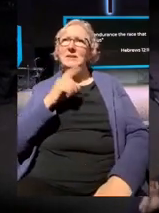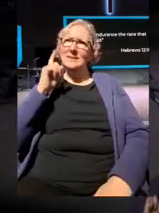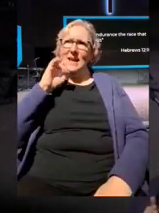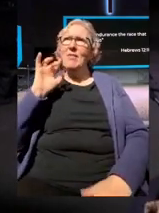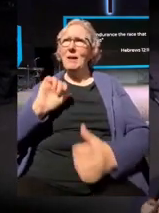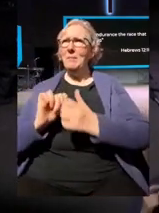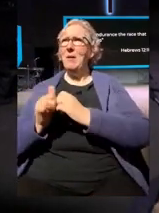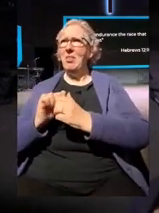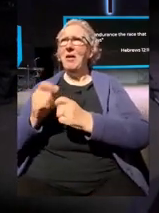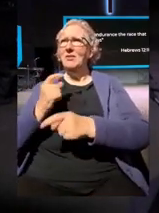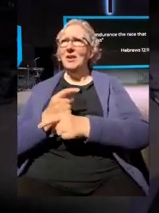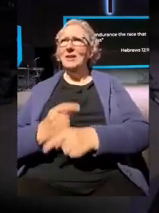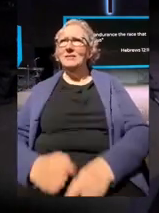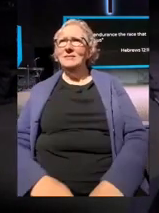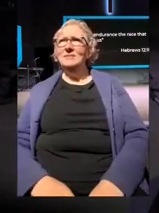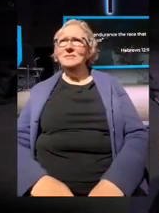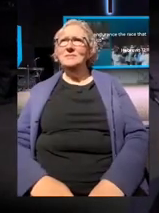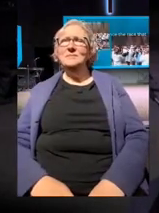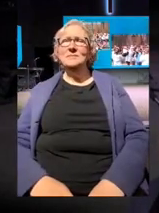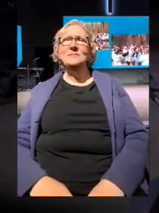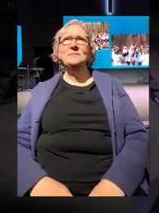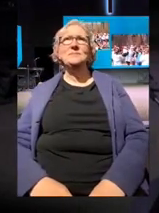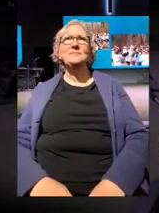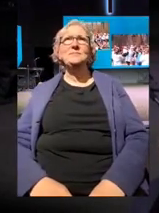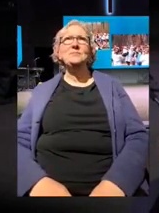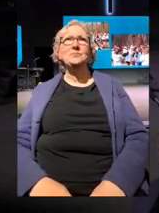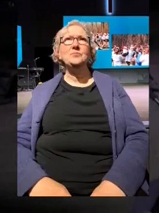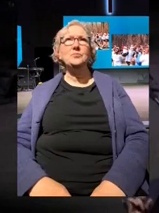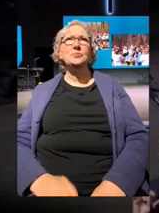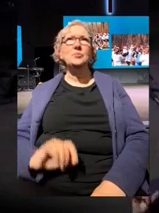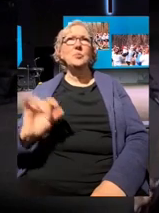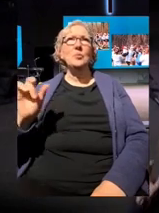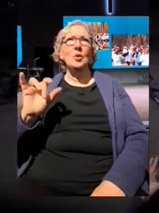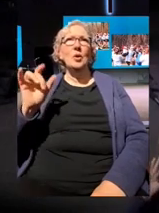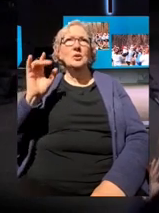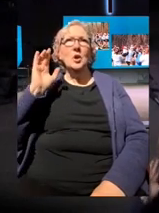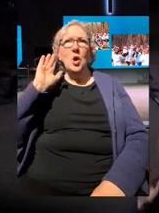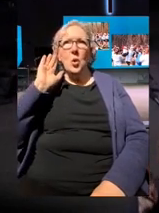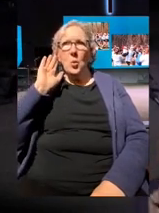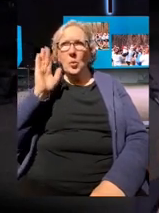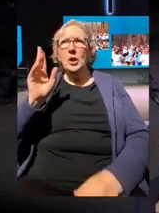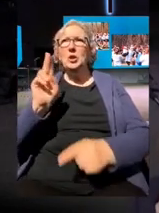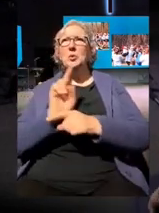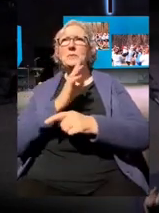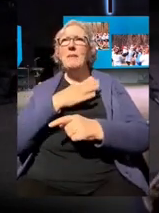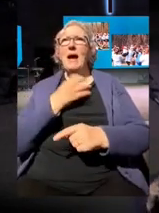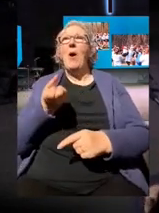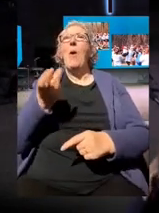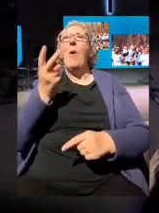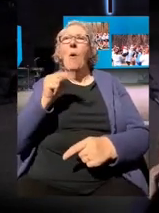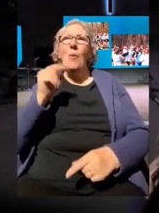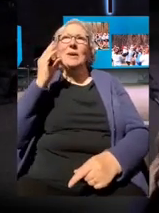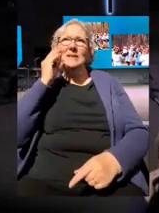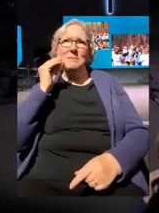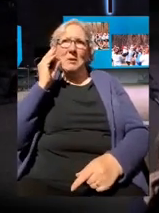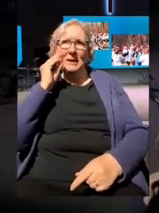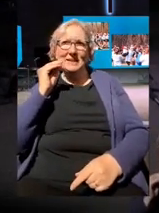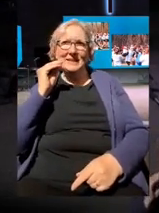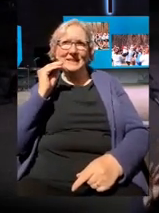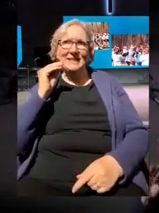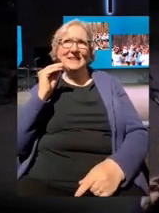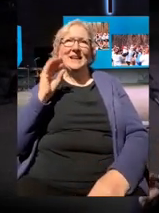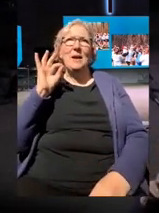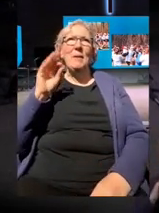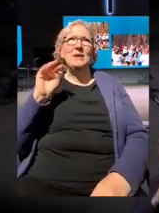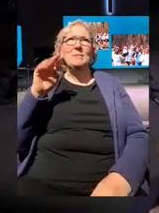it? And I'm also going to draw from some of my own experience. As Pastor Mike mentioned, I ran the marathon. Now,